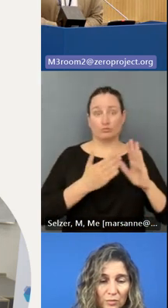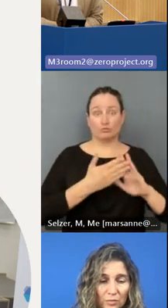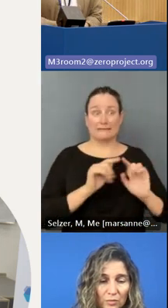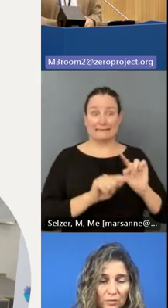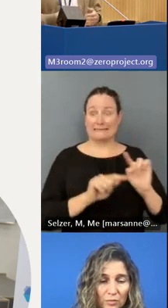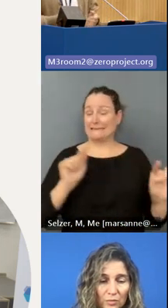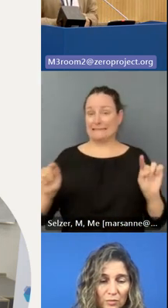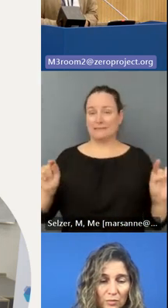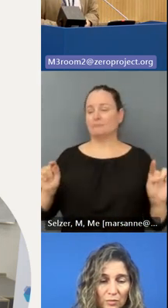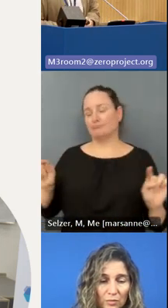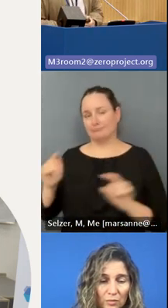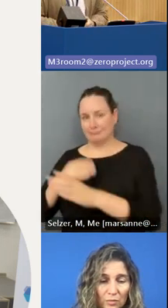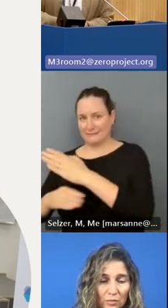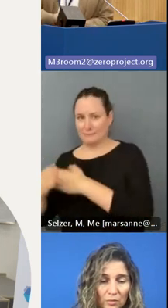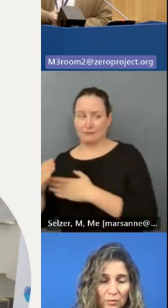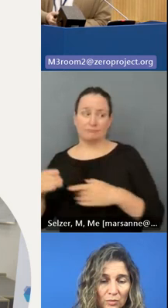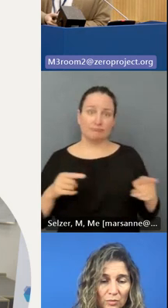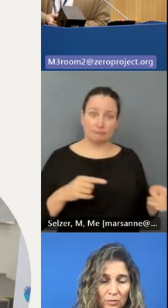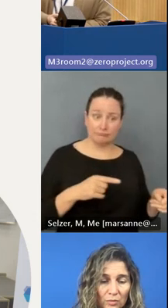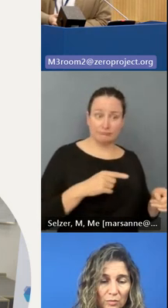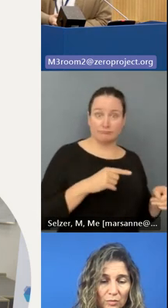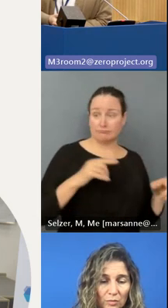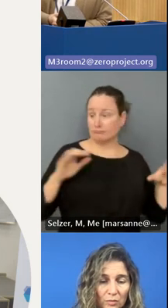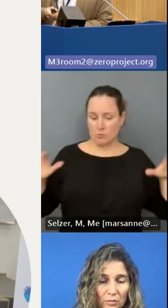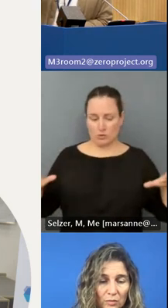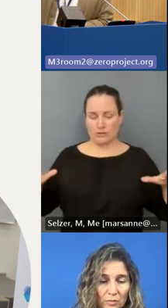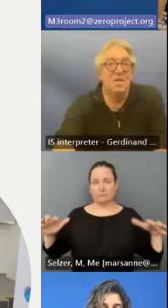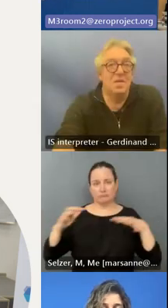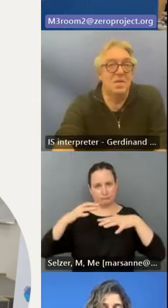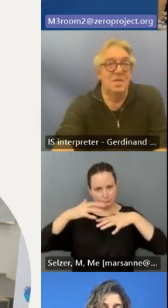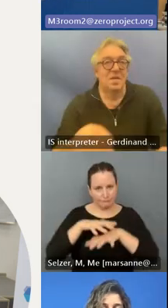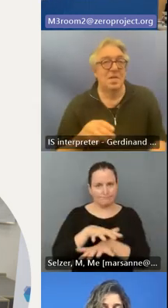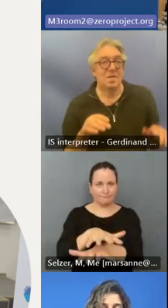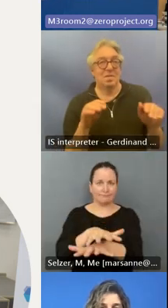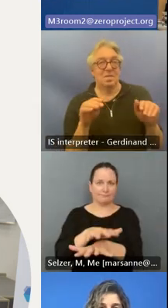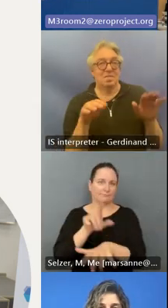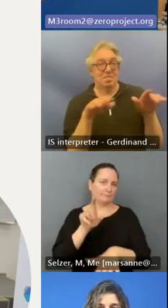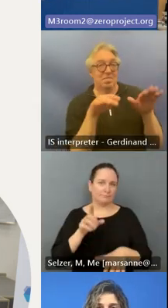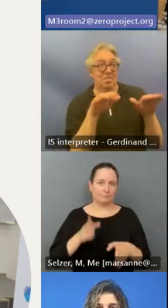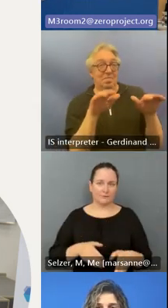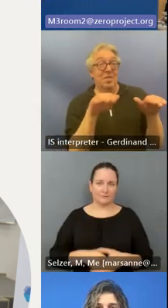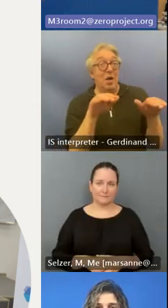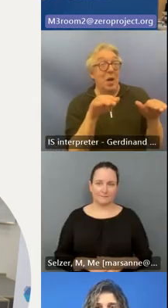with disabilities in full social life. And this is our keynote.